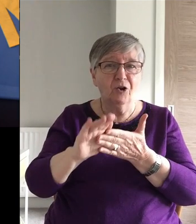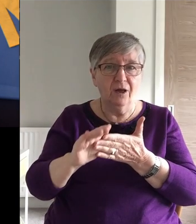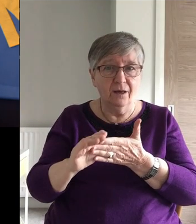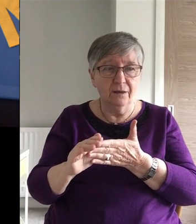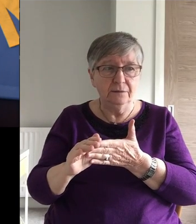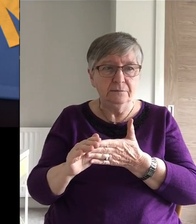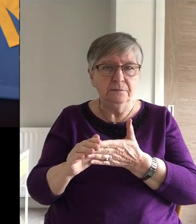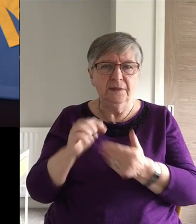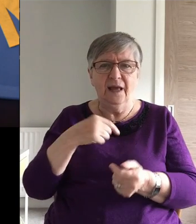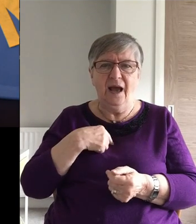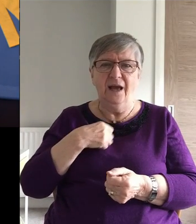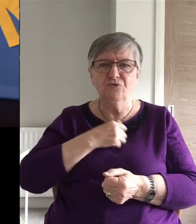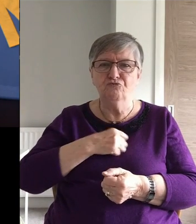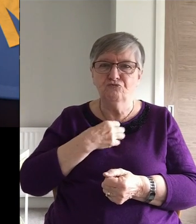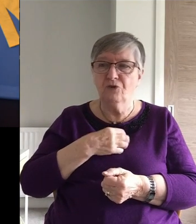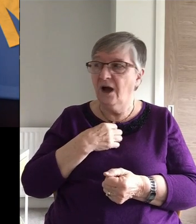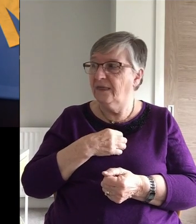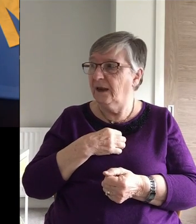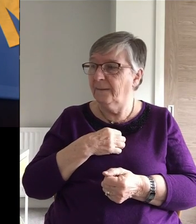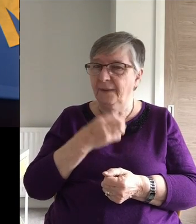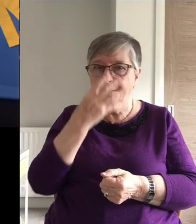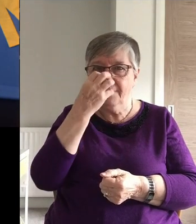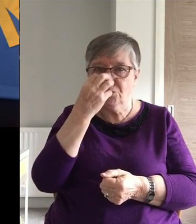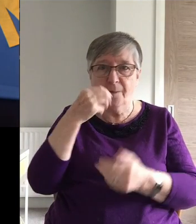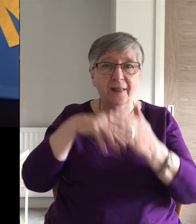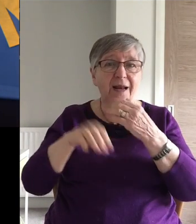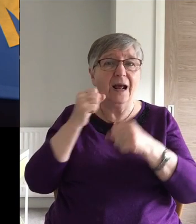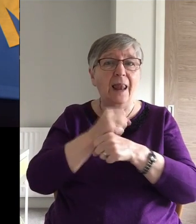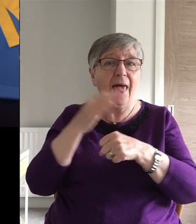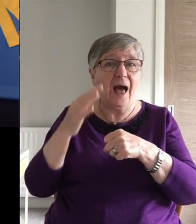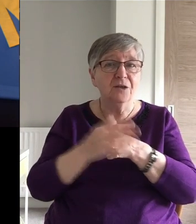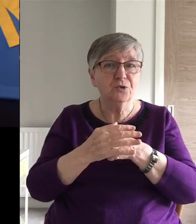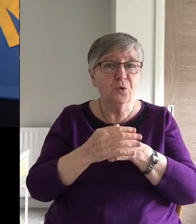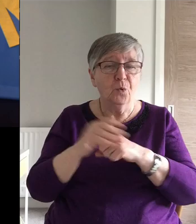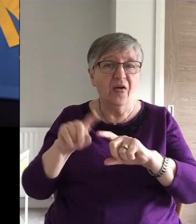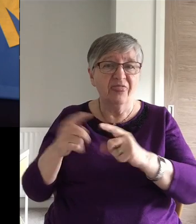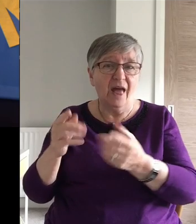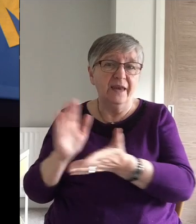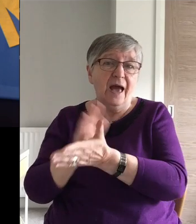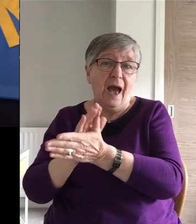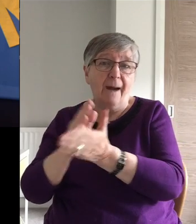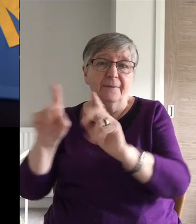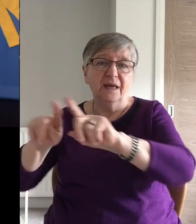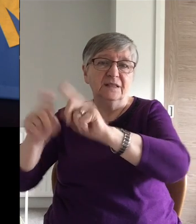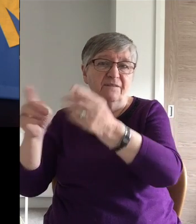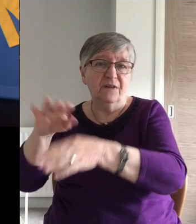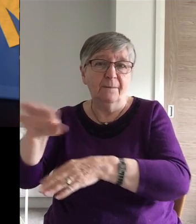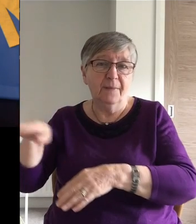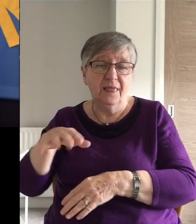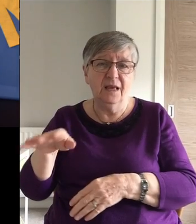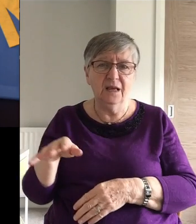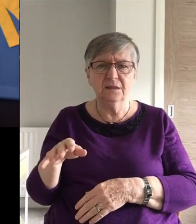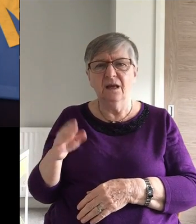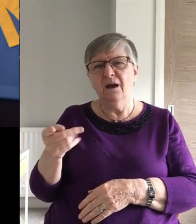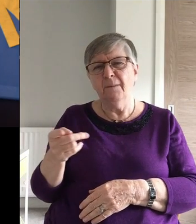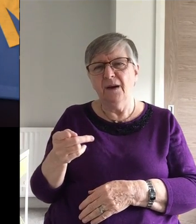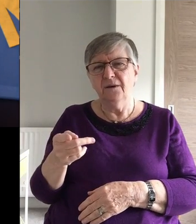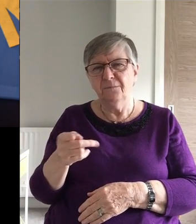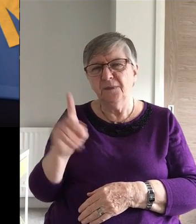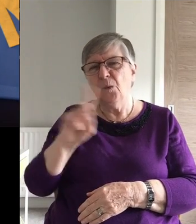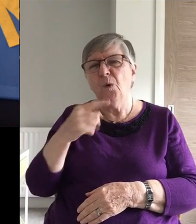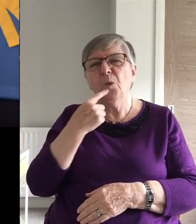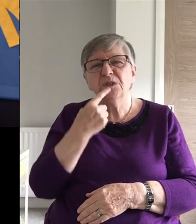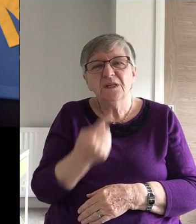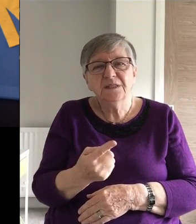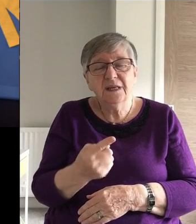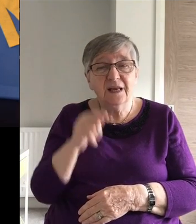I would rather be miserable in Glasgow than happy anywhere else. But actually, I think what he was saying